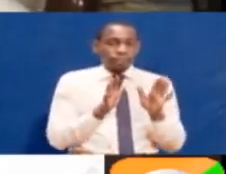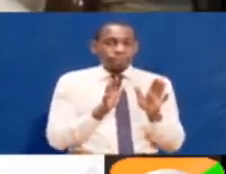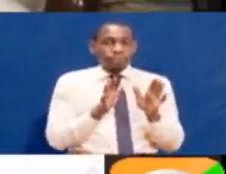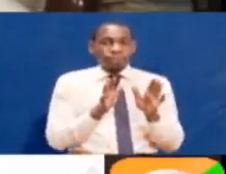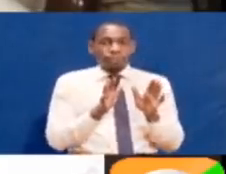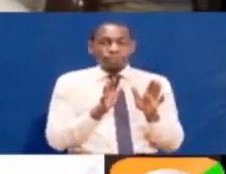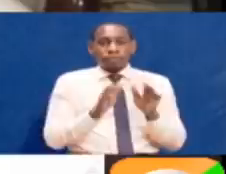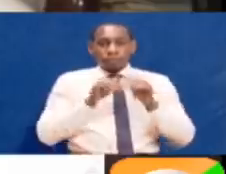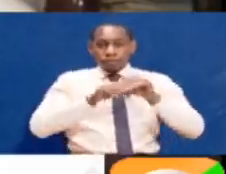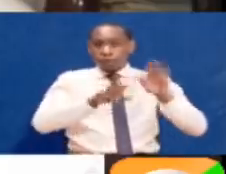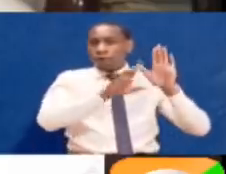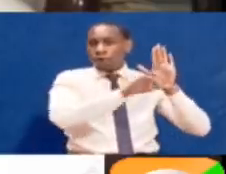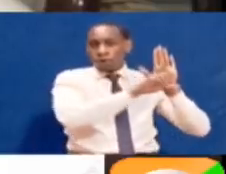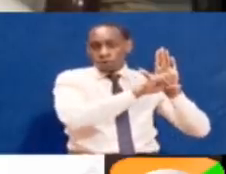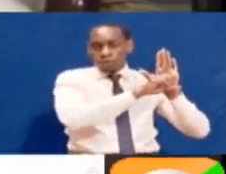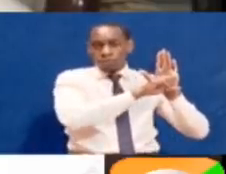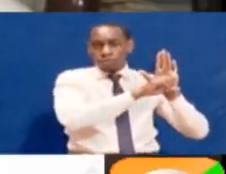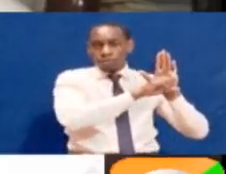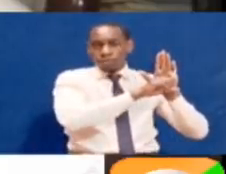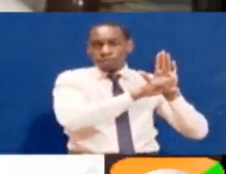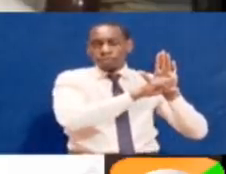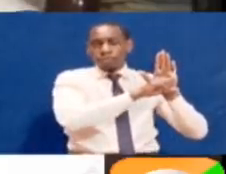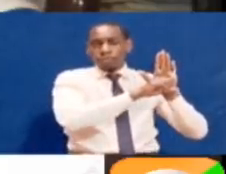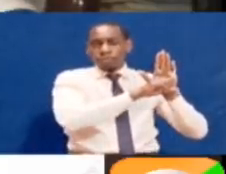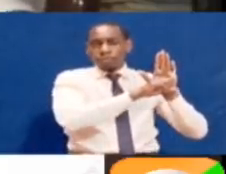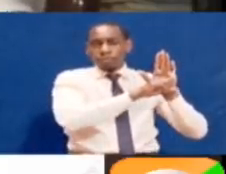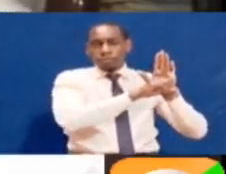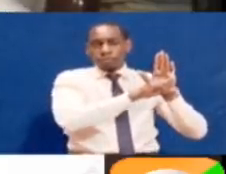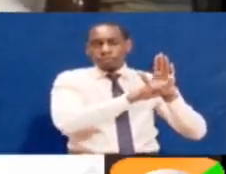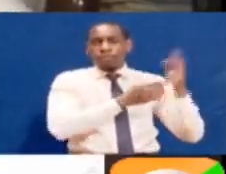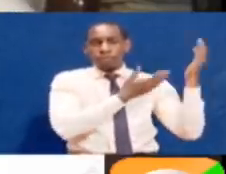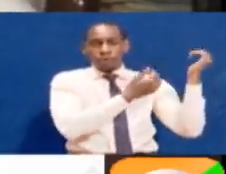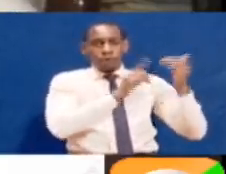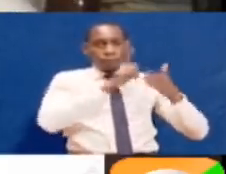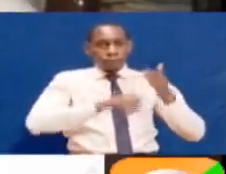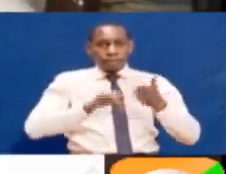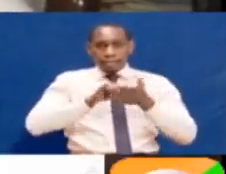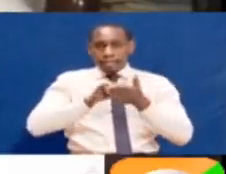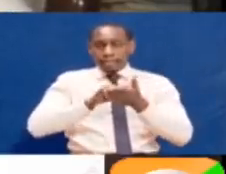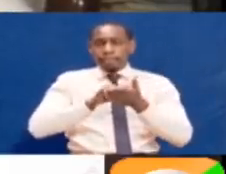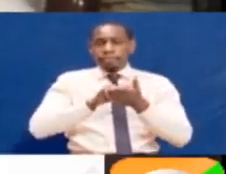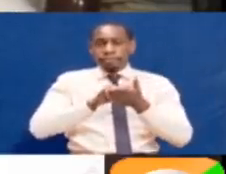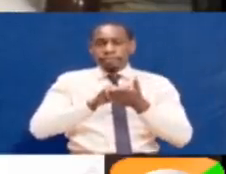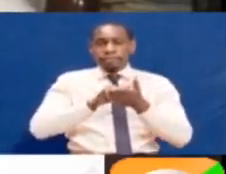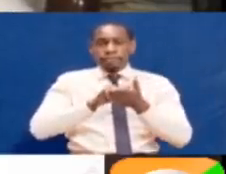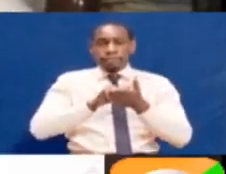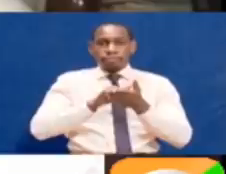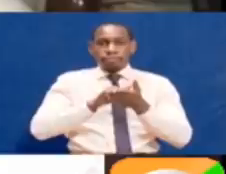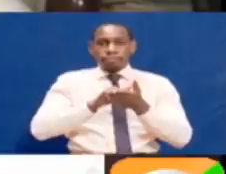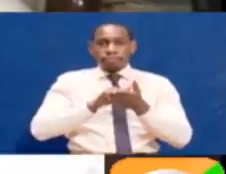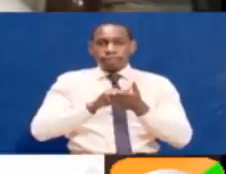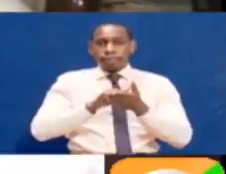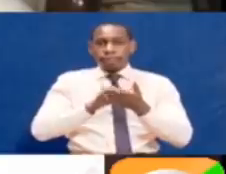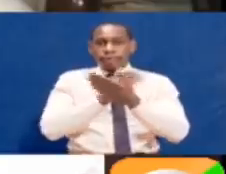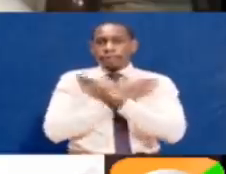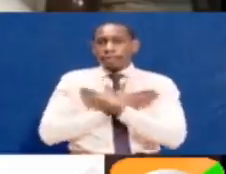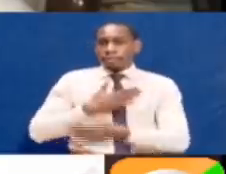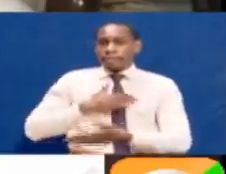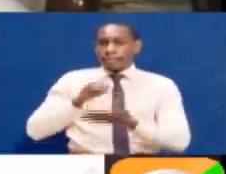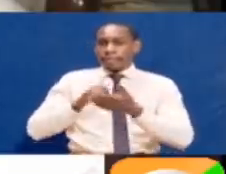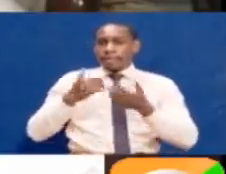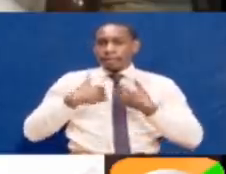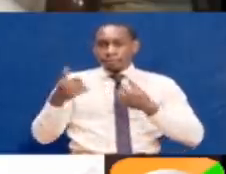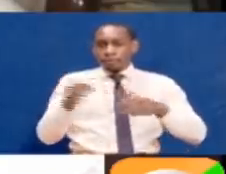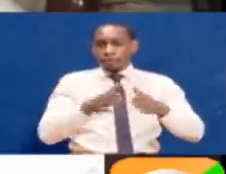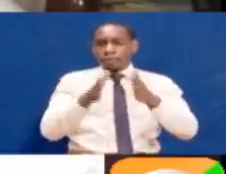processes, check its legality, find the truth of the matter. I hope even in the midst of that, our friends who got the opportunity